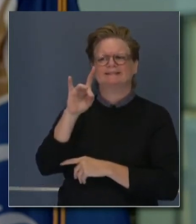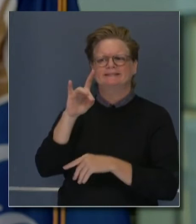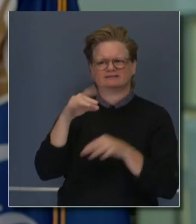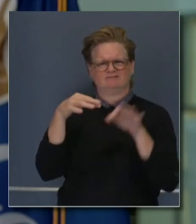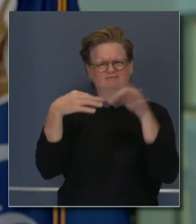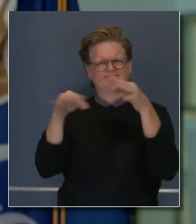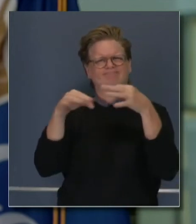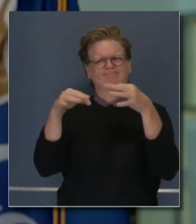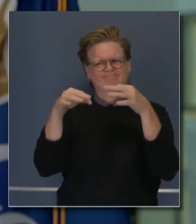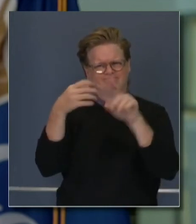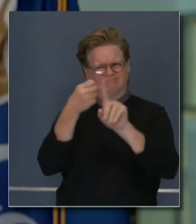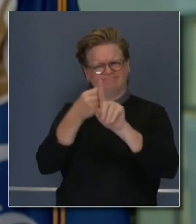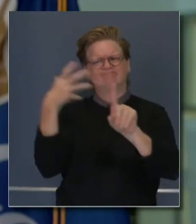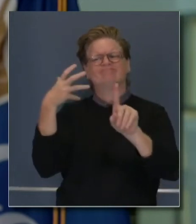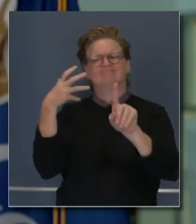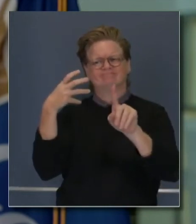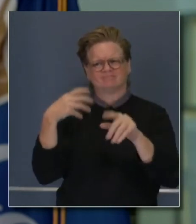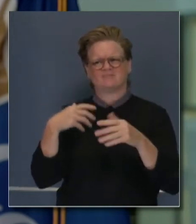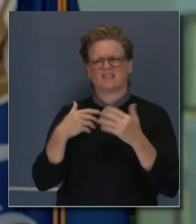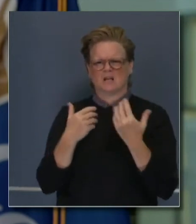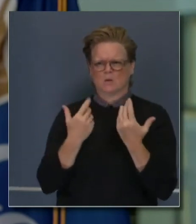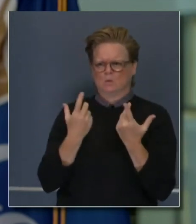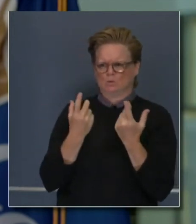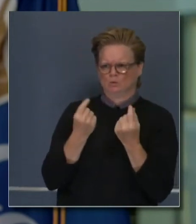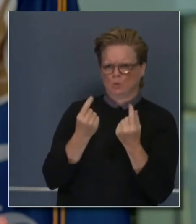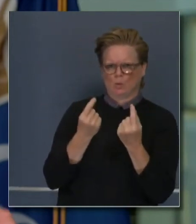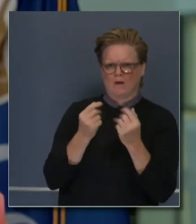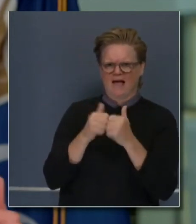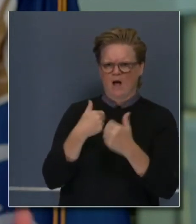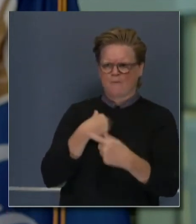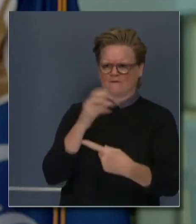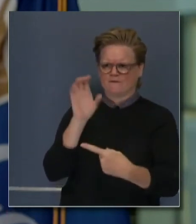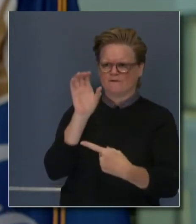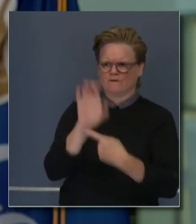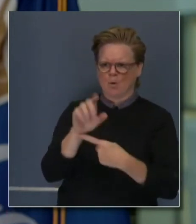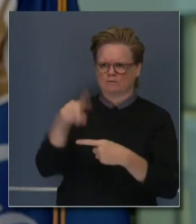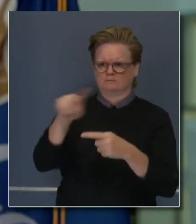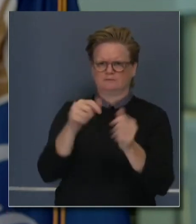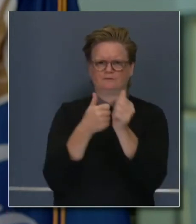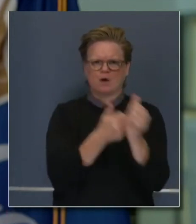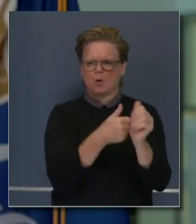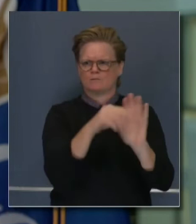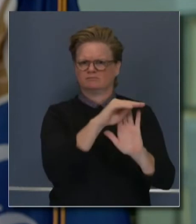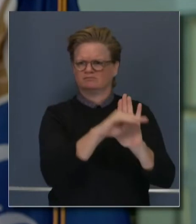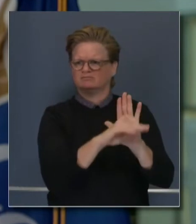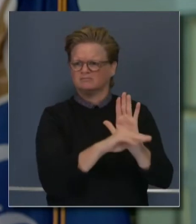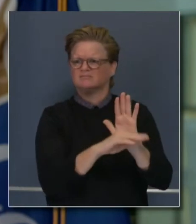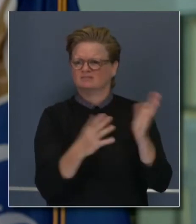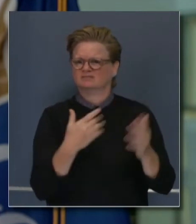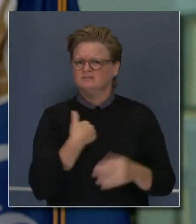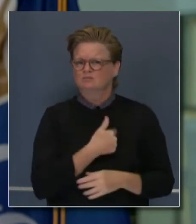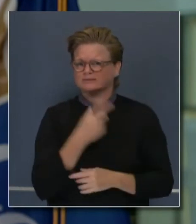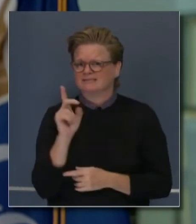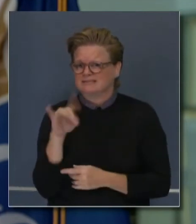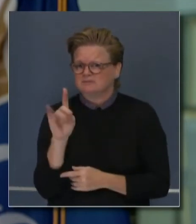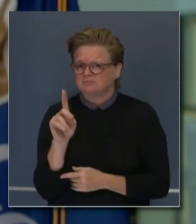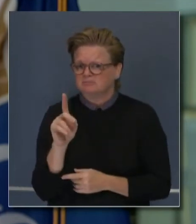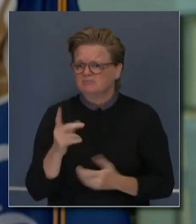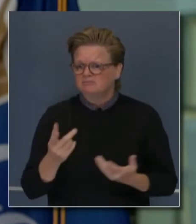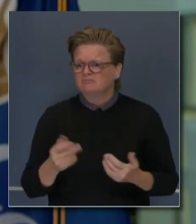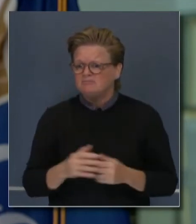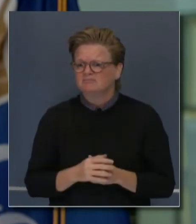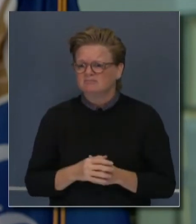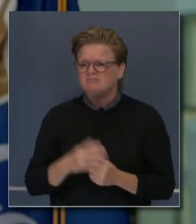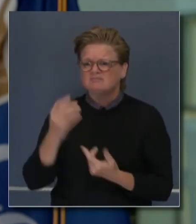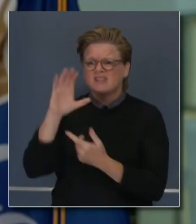information about some of the enforcement activity that has substantially ramped up in this state, particularly with OSHA.